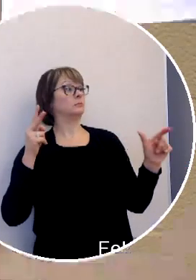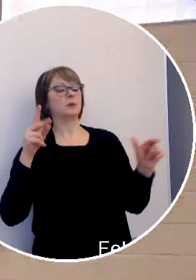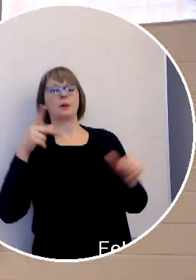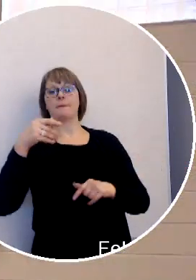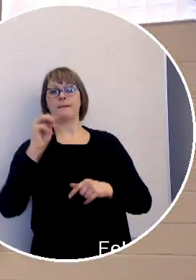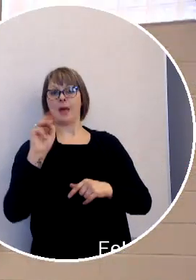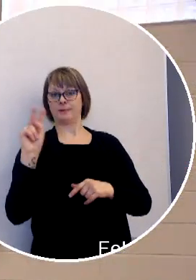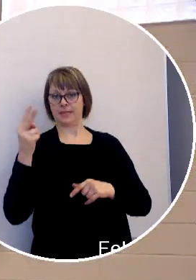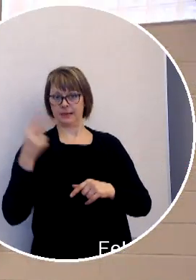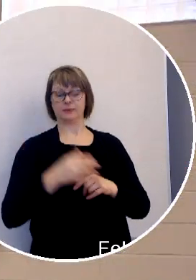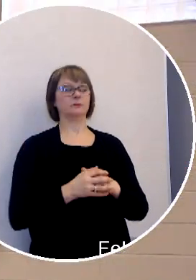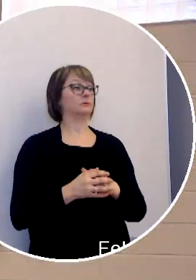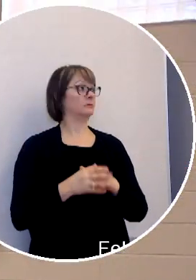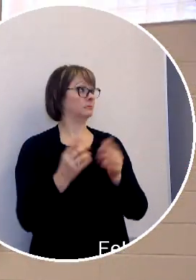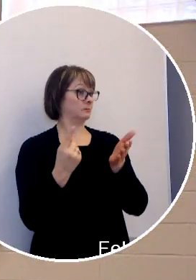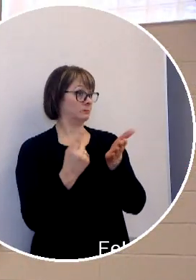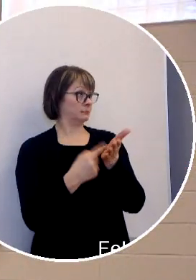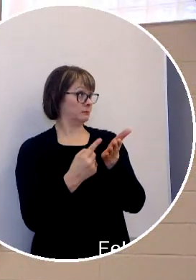Seconded by Pam.